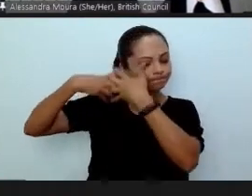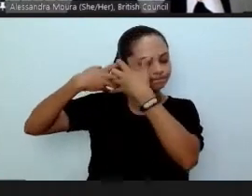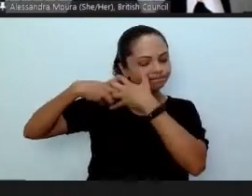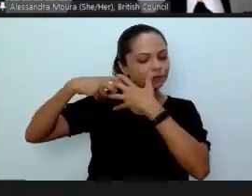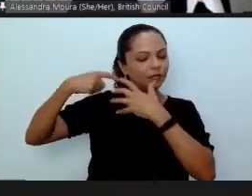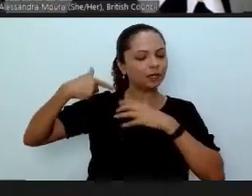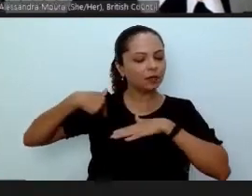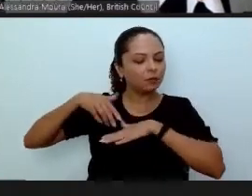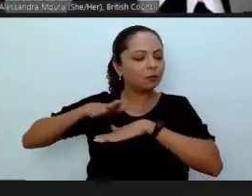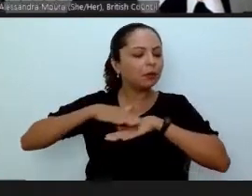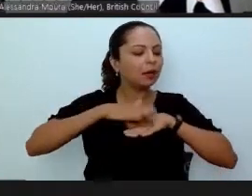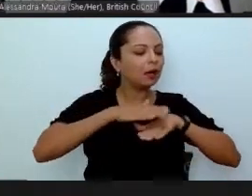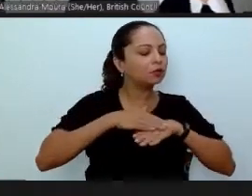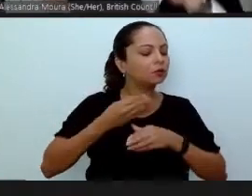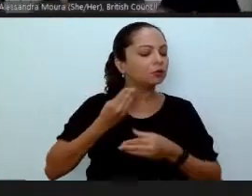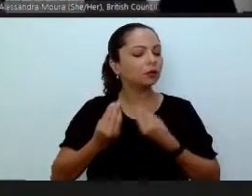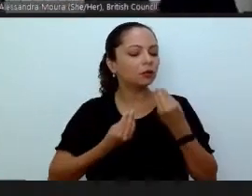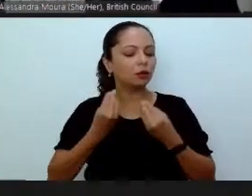change.